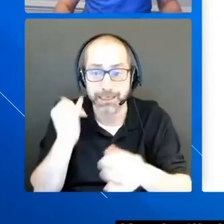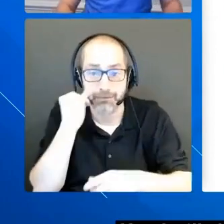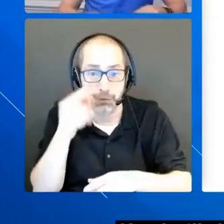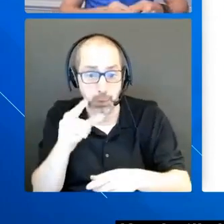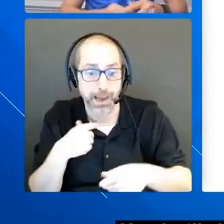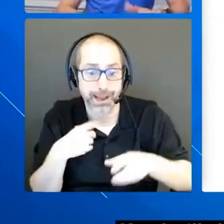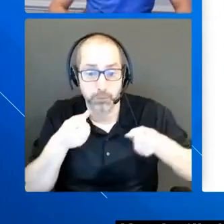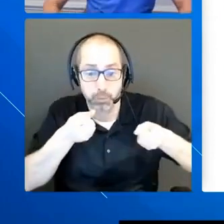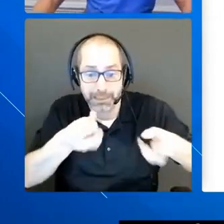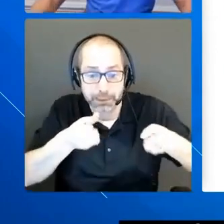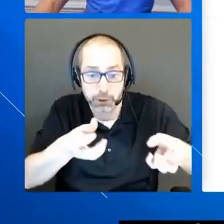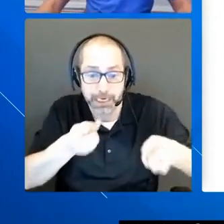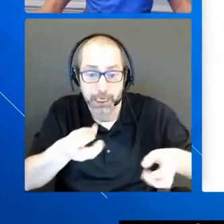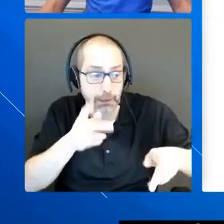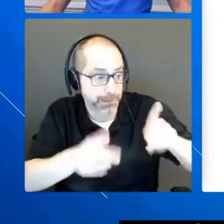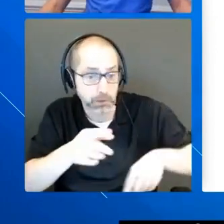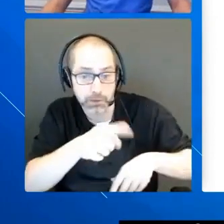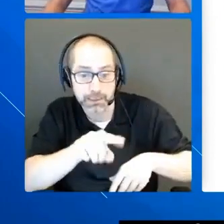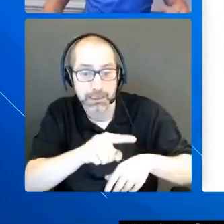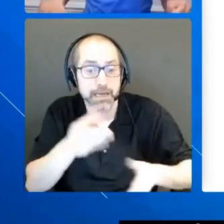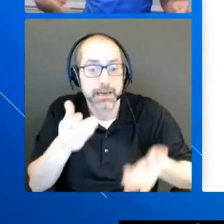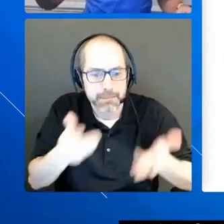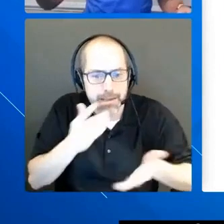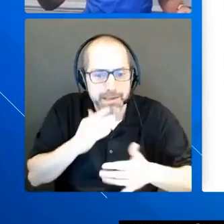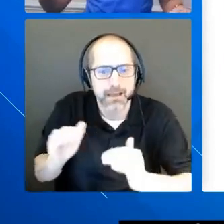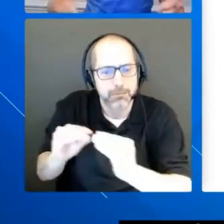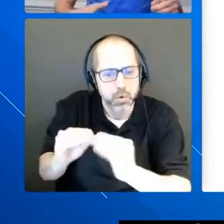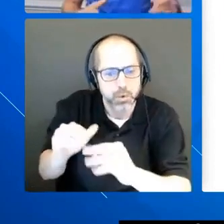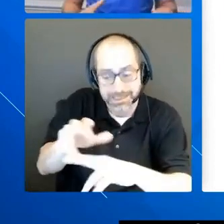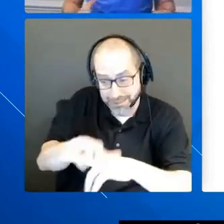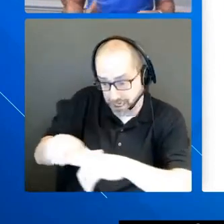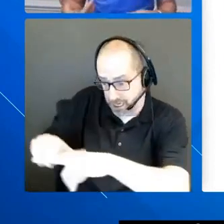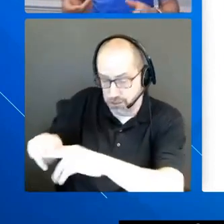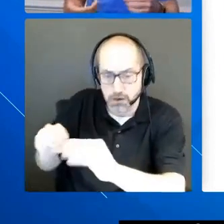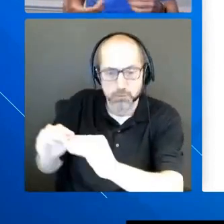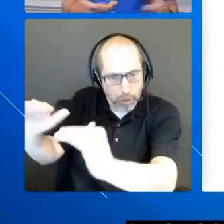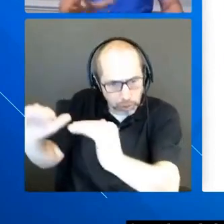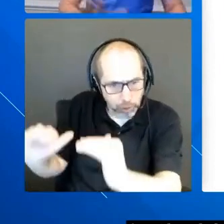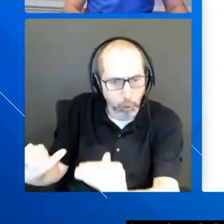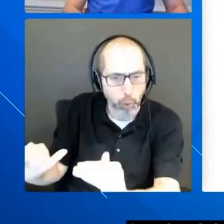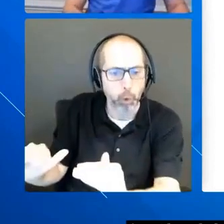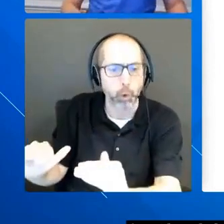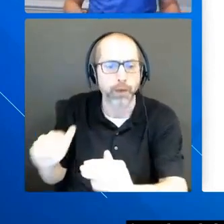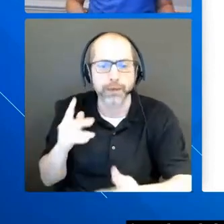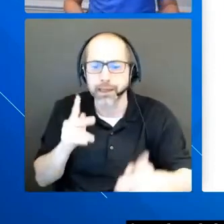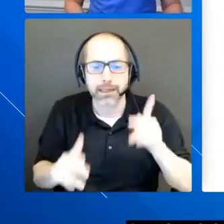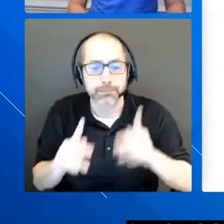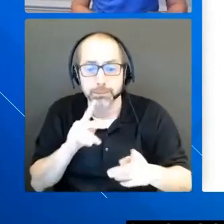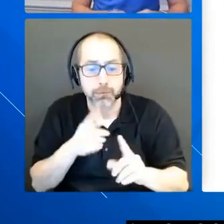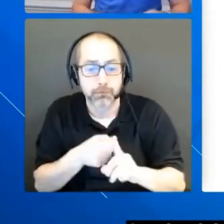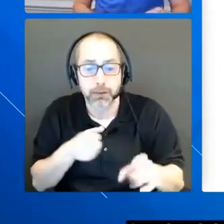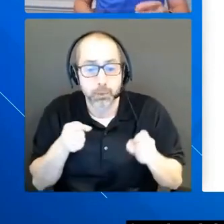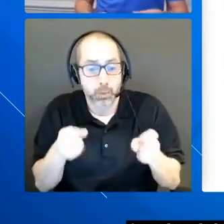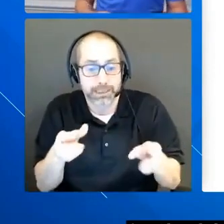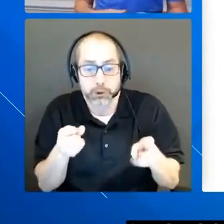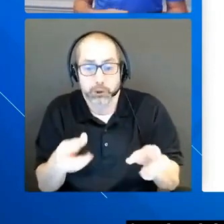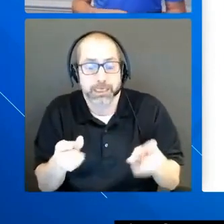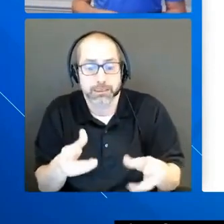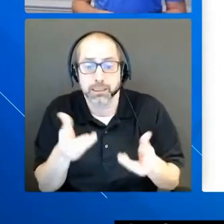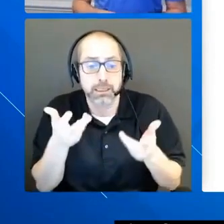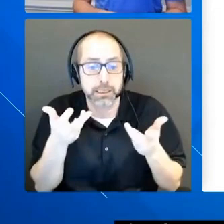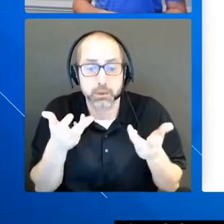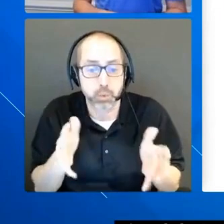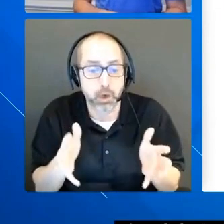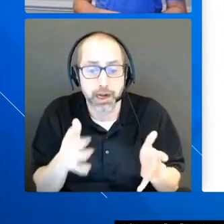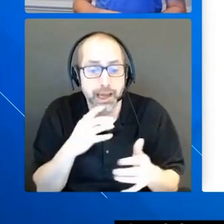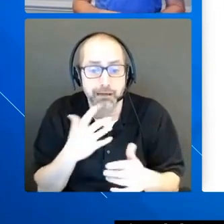want to have like some couches or some lower seating, because people in wheelchairs don't want to spend, again, I apologize, I'm doing a visual, but they don't want to spend